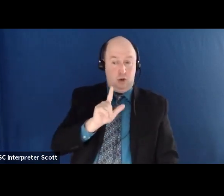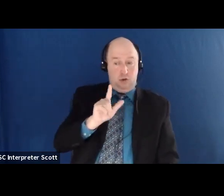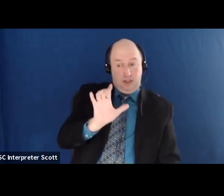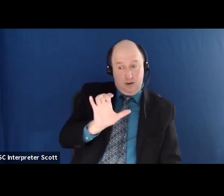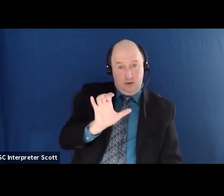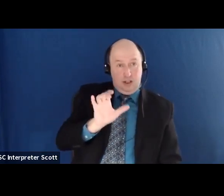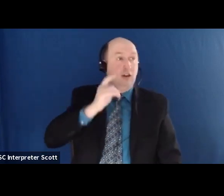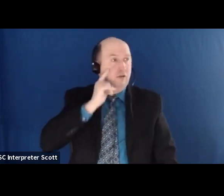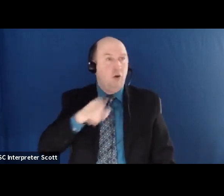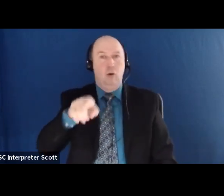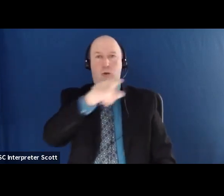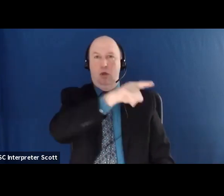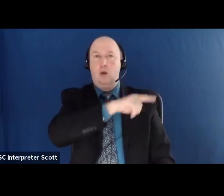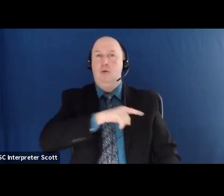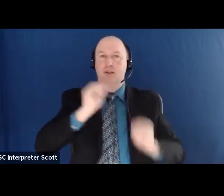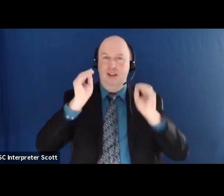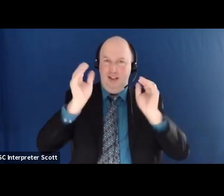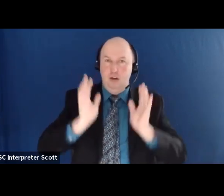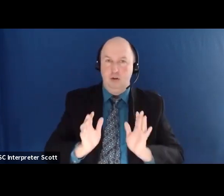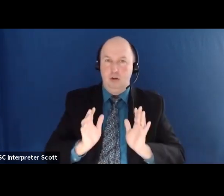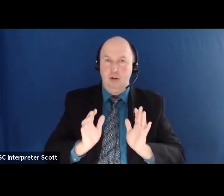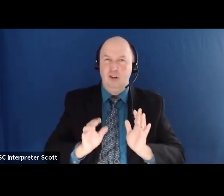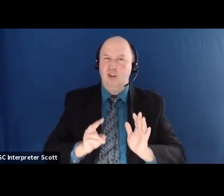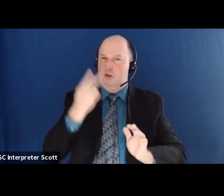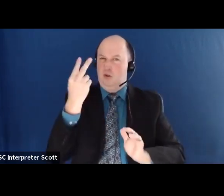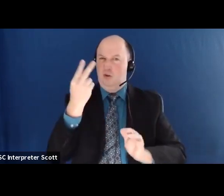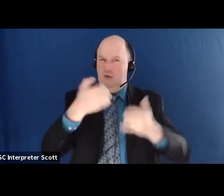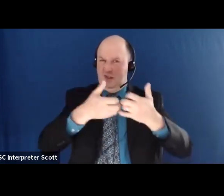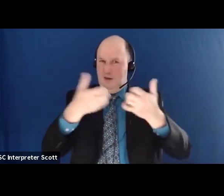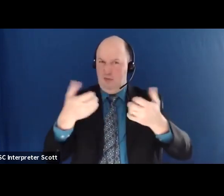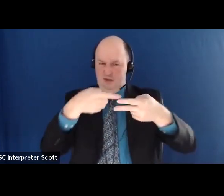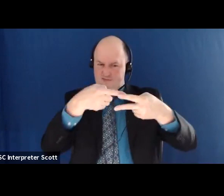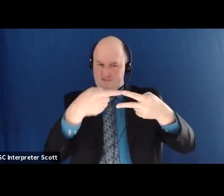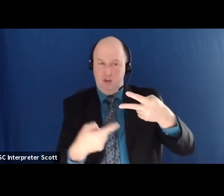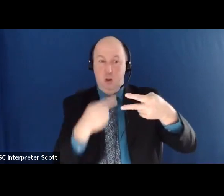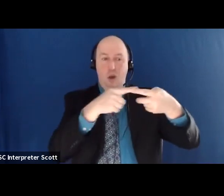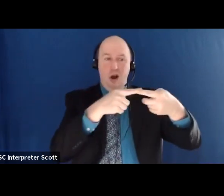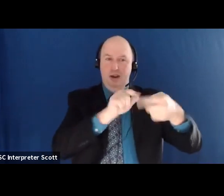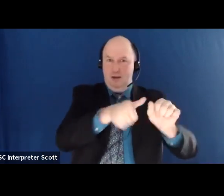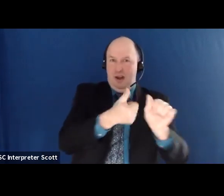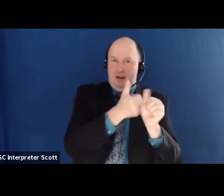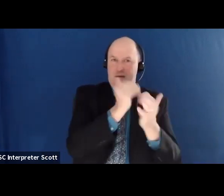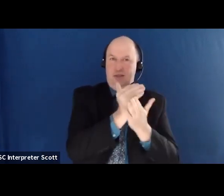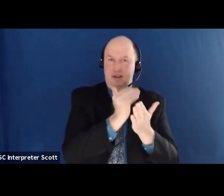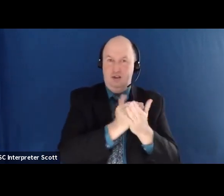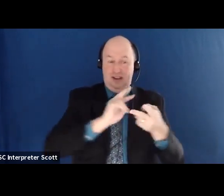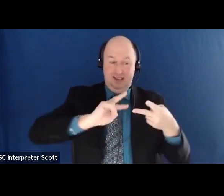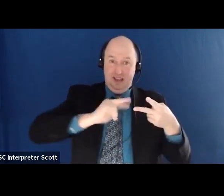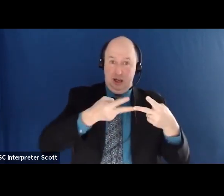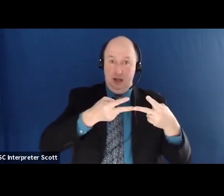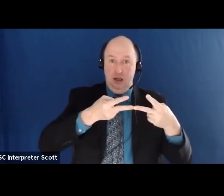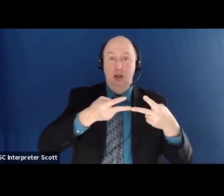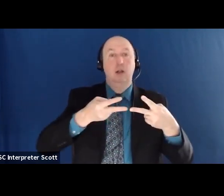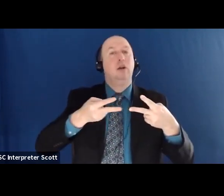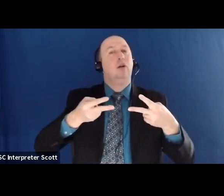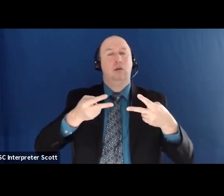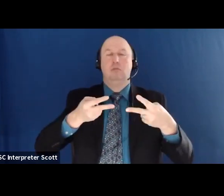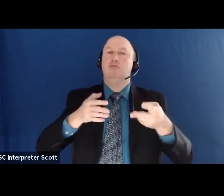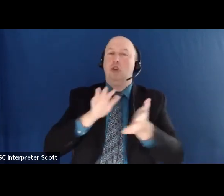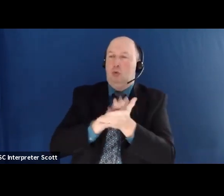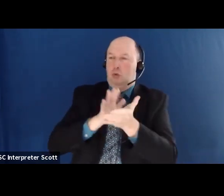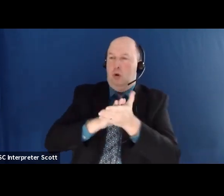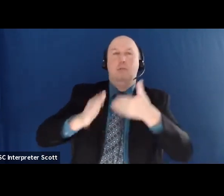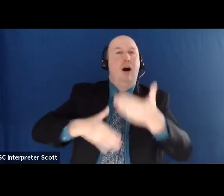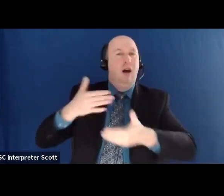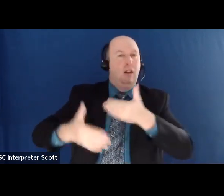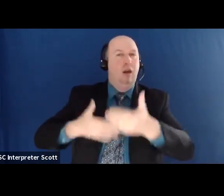vaccinate those individuals. So two separate things. One is that standby list. And then the second thing is that it's the process that the schools have already been